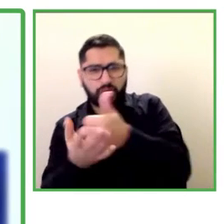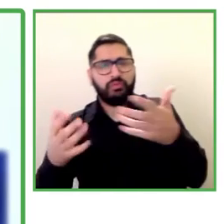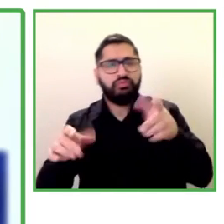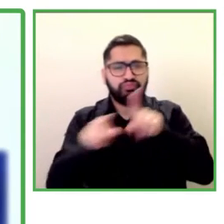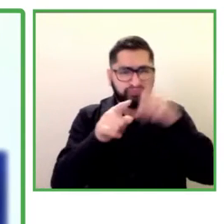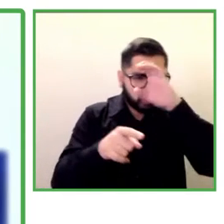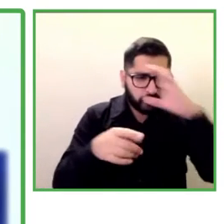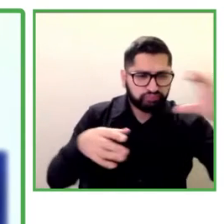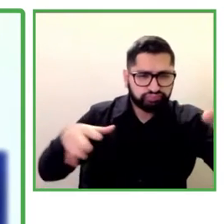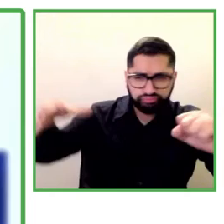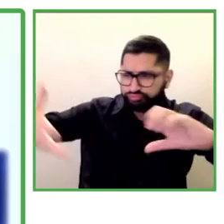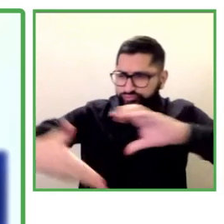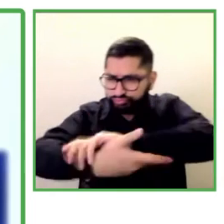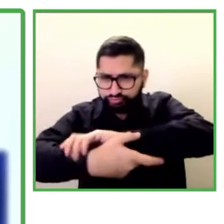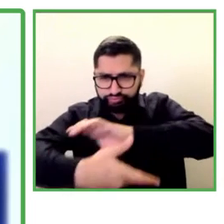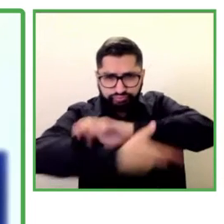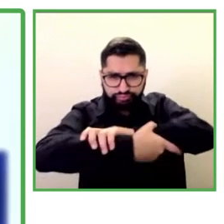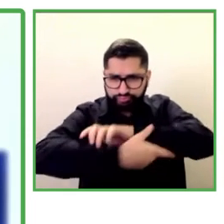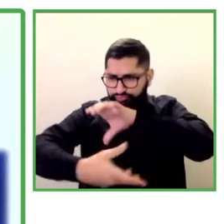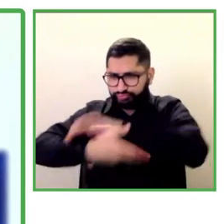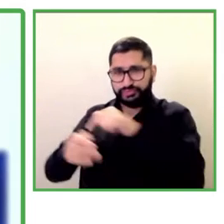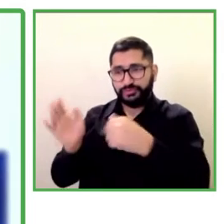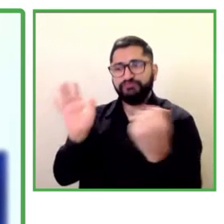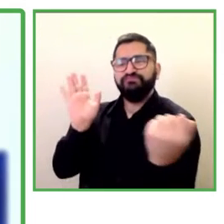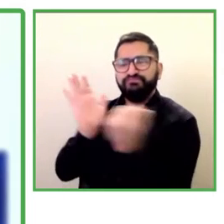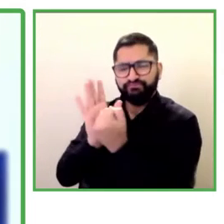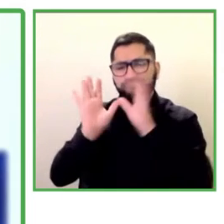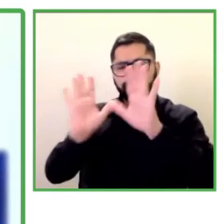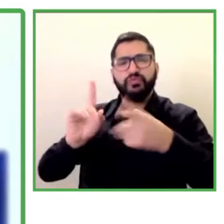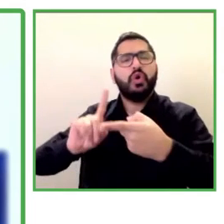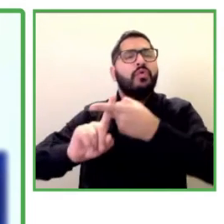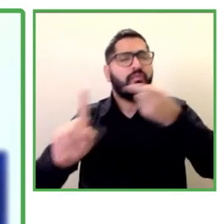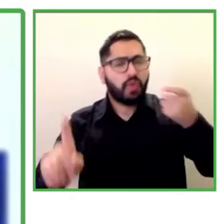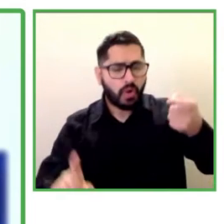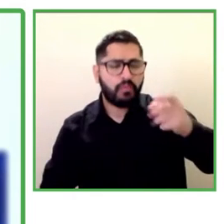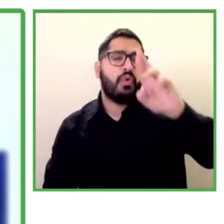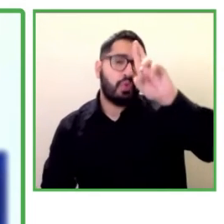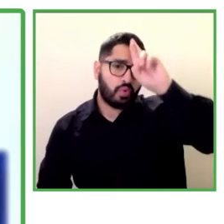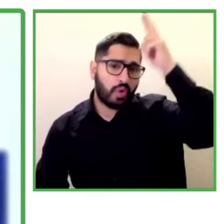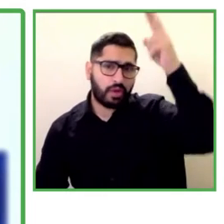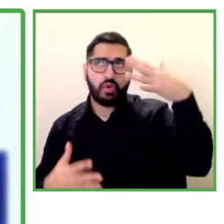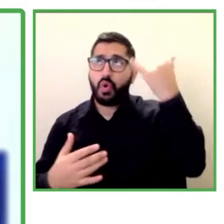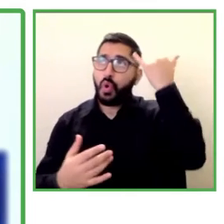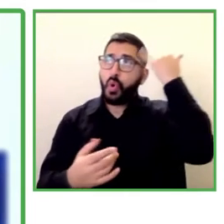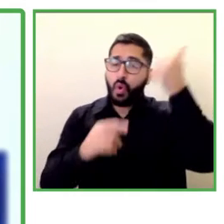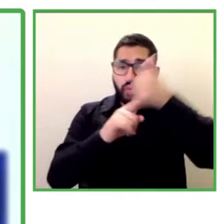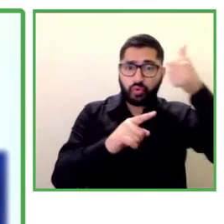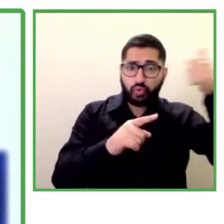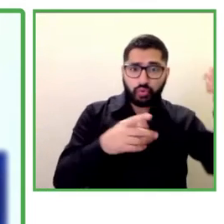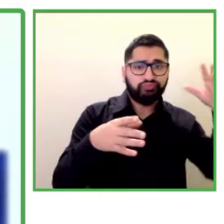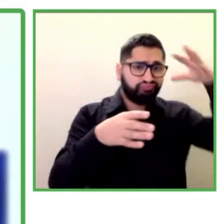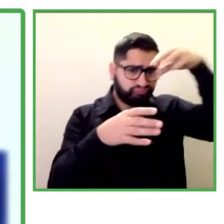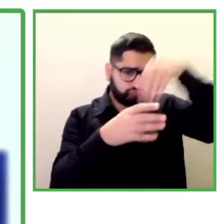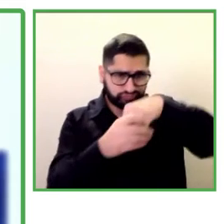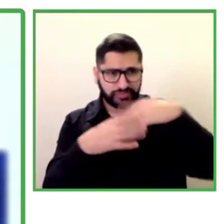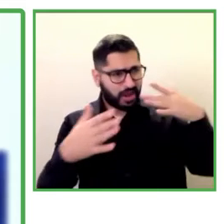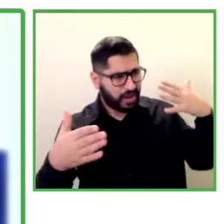Association of People in Uruguay. And here we have the Uruguay Valora seal presented for second consecutive